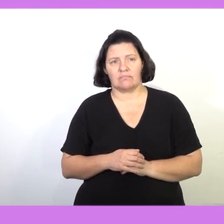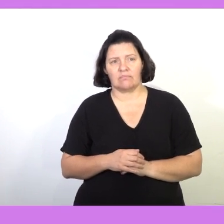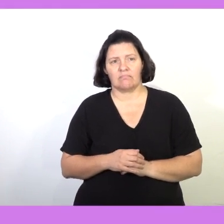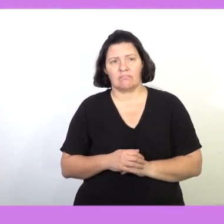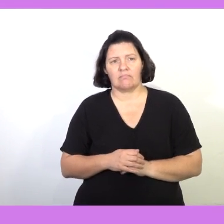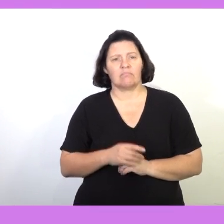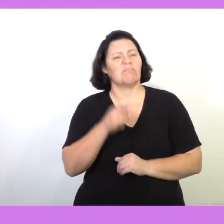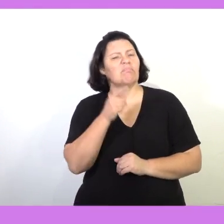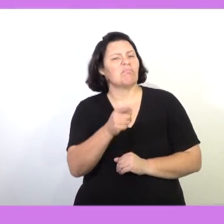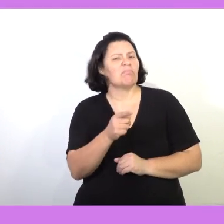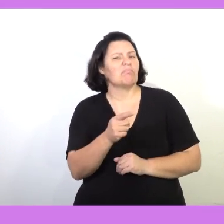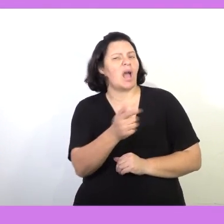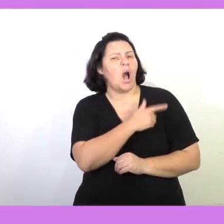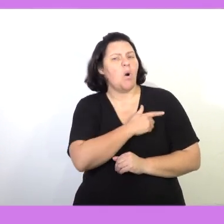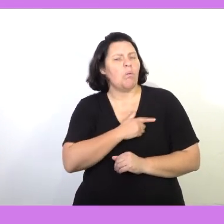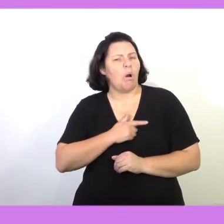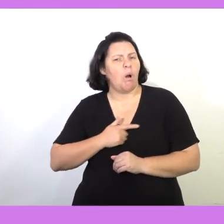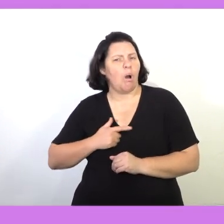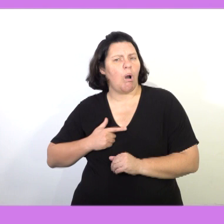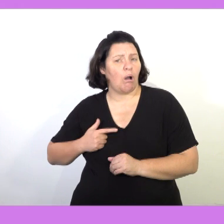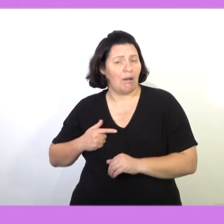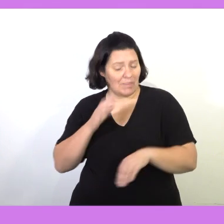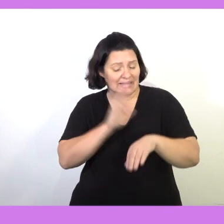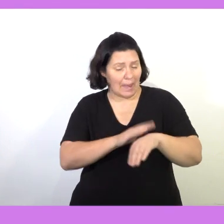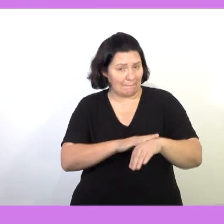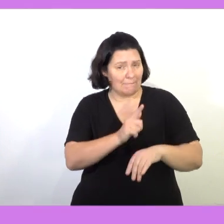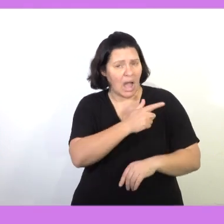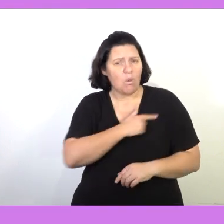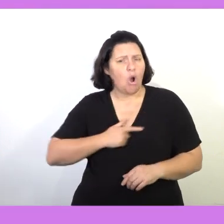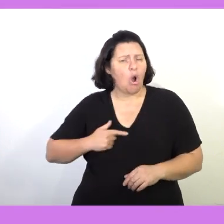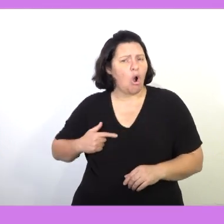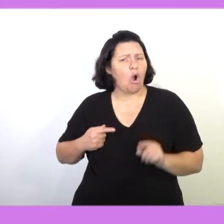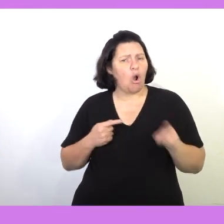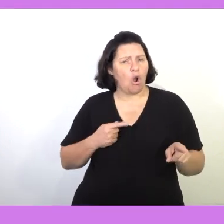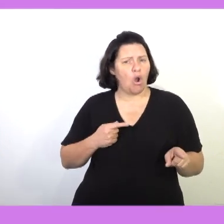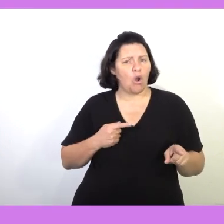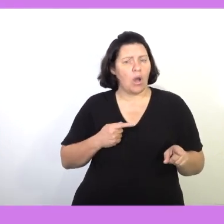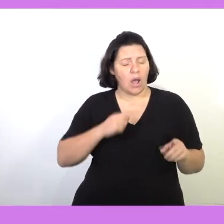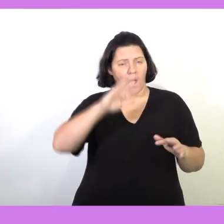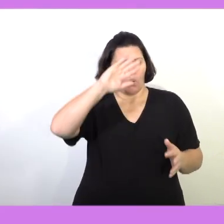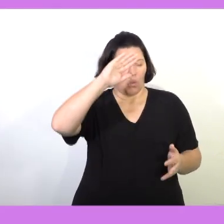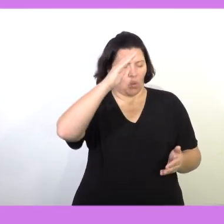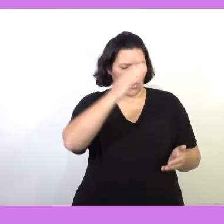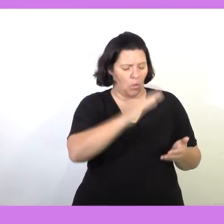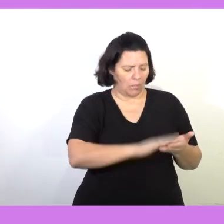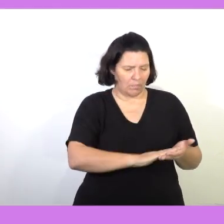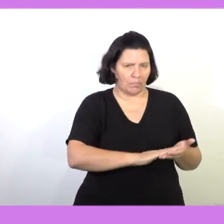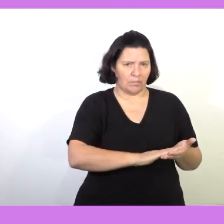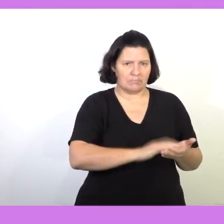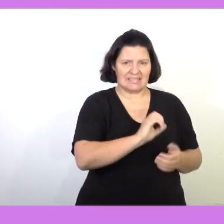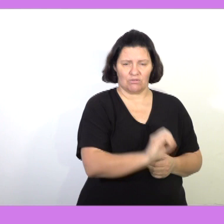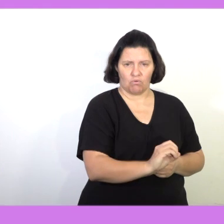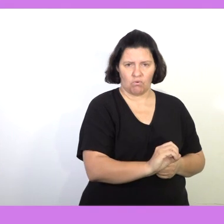How long did it take? How long is time? Everyone, don't forget. How long did it take for the level of the tanker to